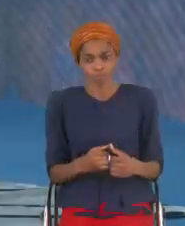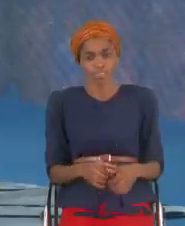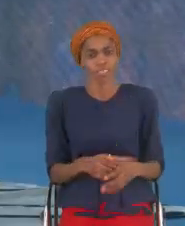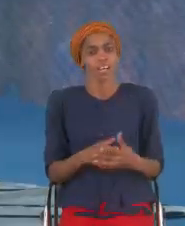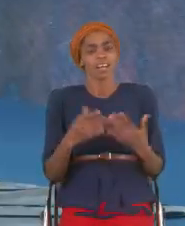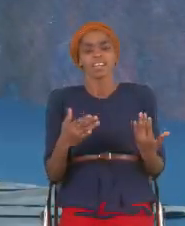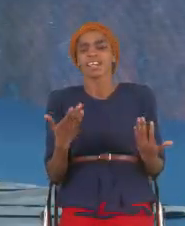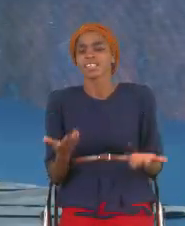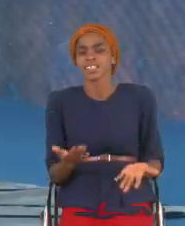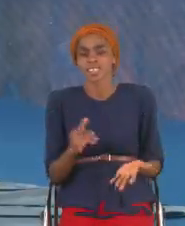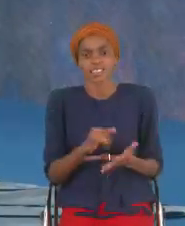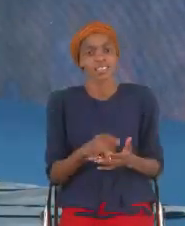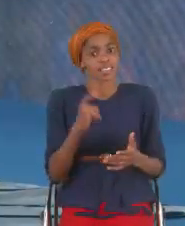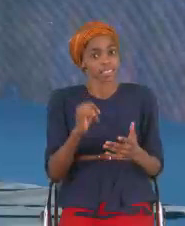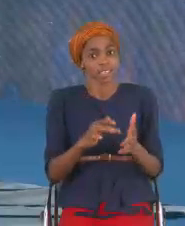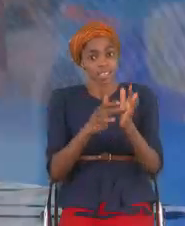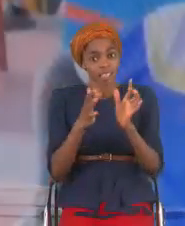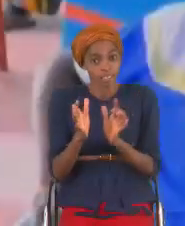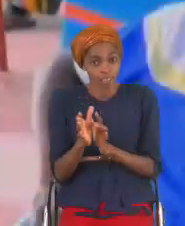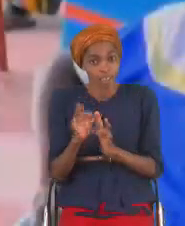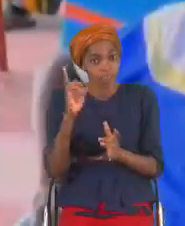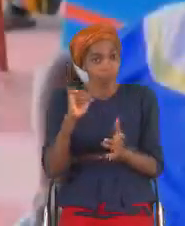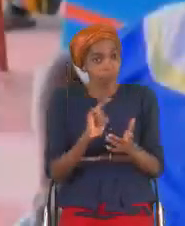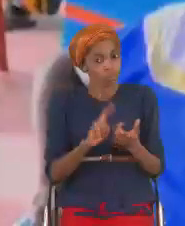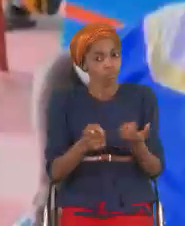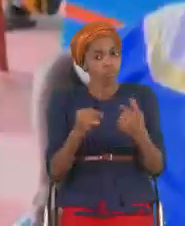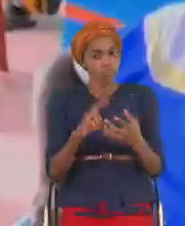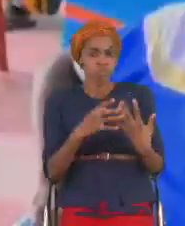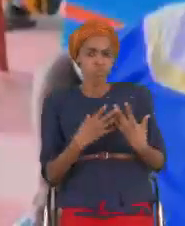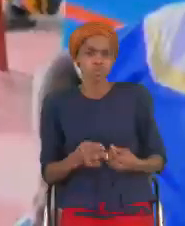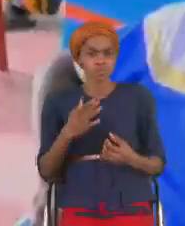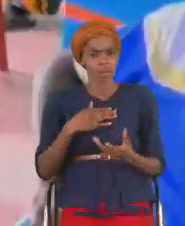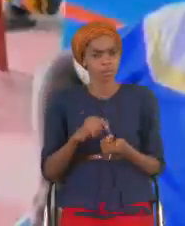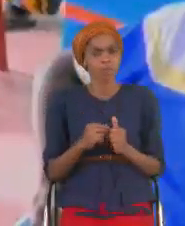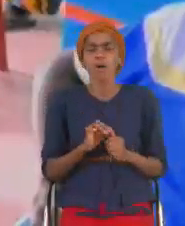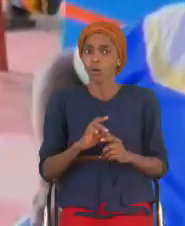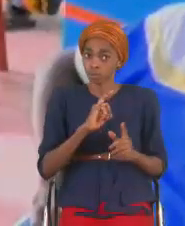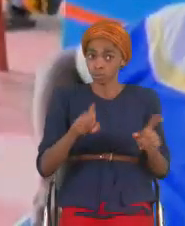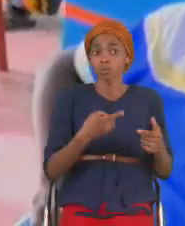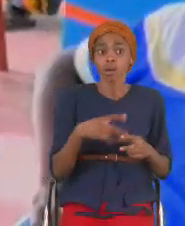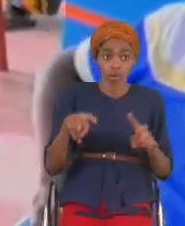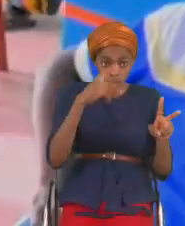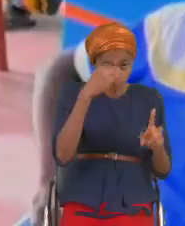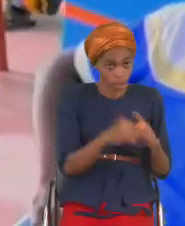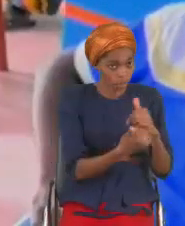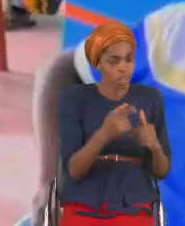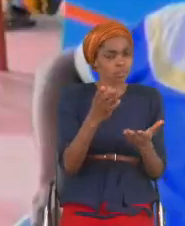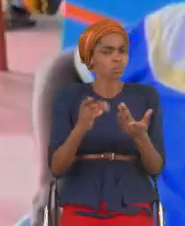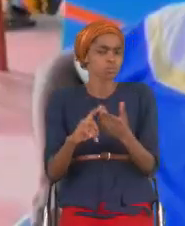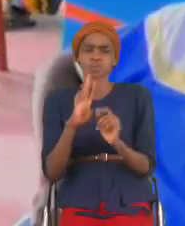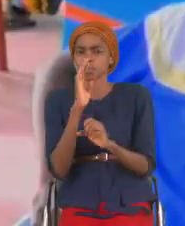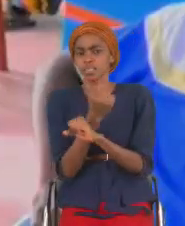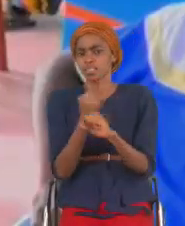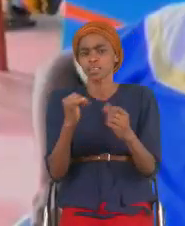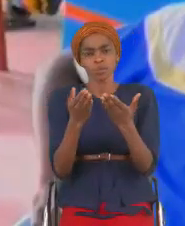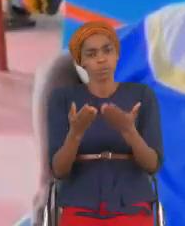come and solve my problem, or do I look for another?" You want to be saved. You want the